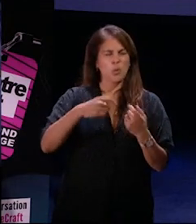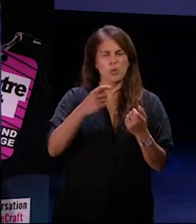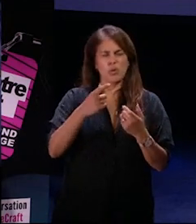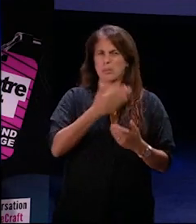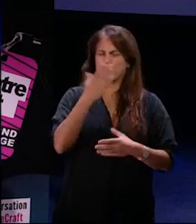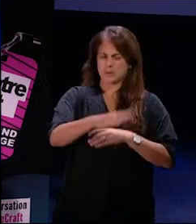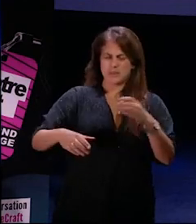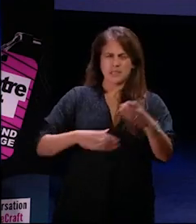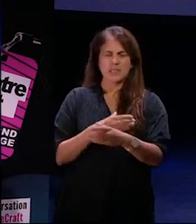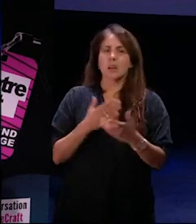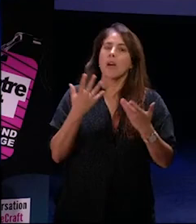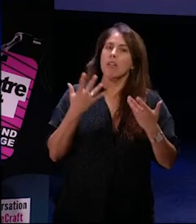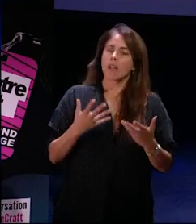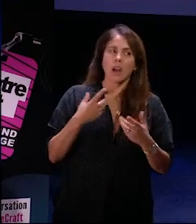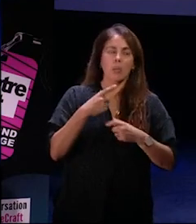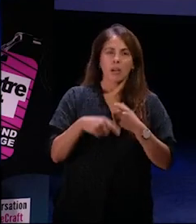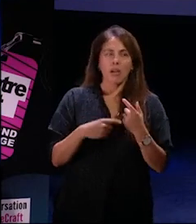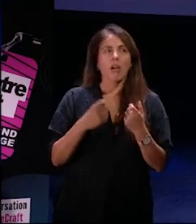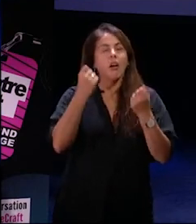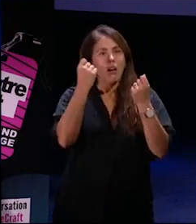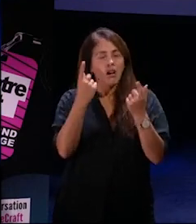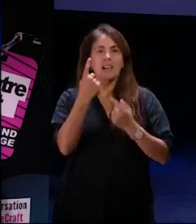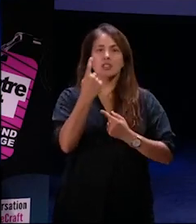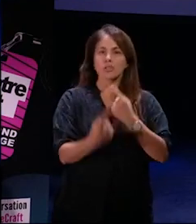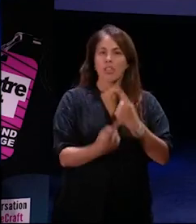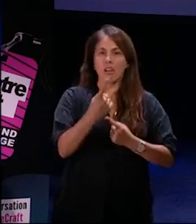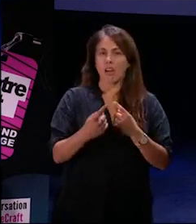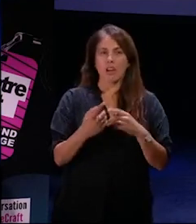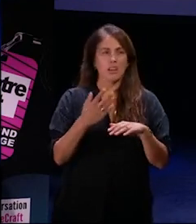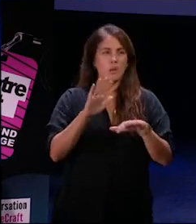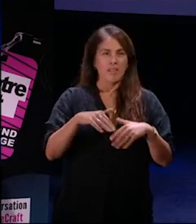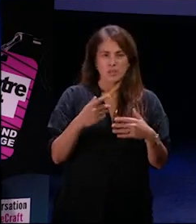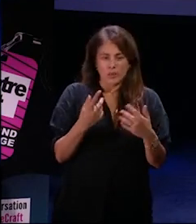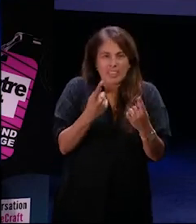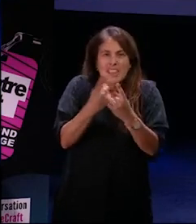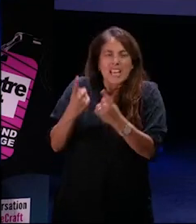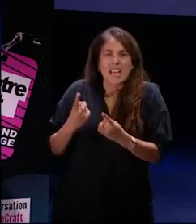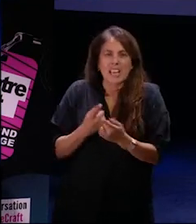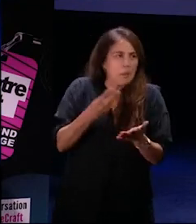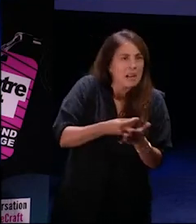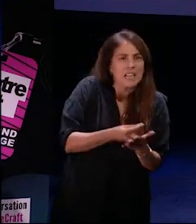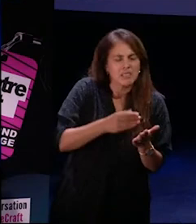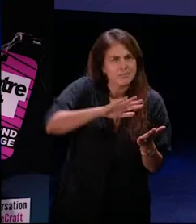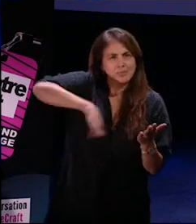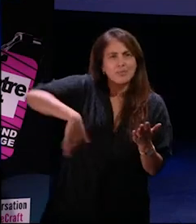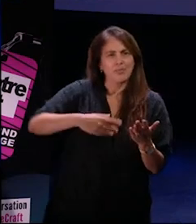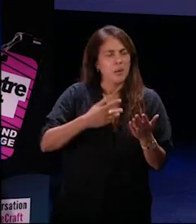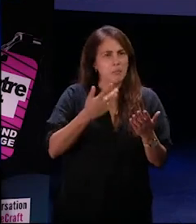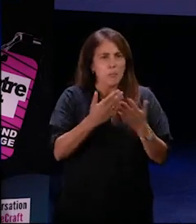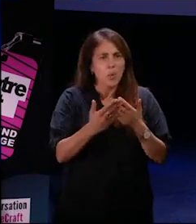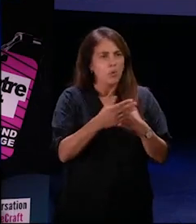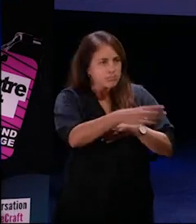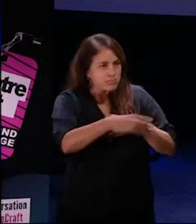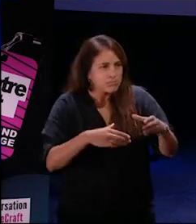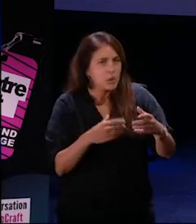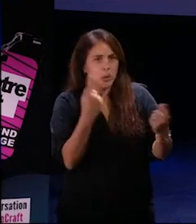brilliant, is just be open to the possibility without objectifying or commodifying each other into terms of what you do. It's much more interesting to